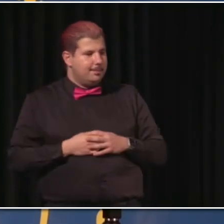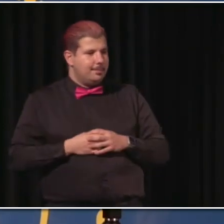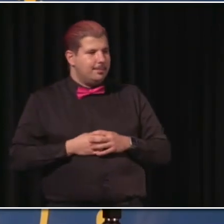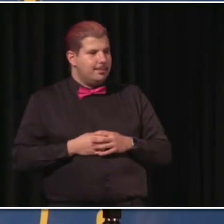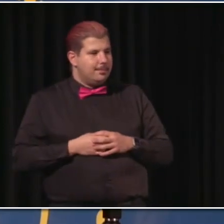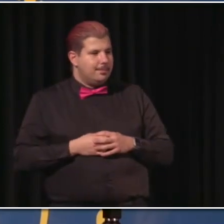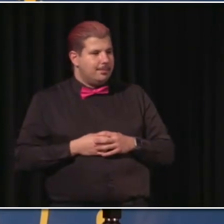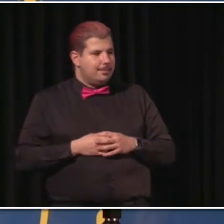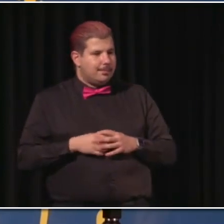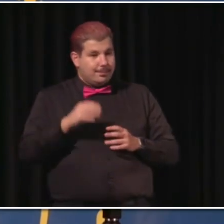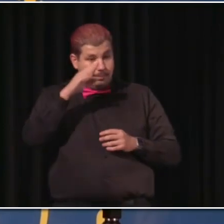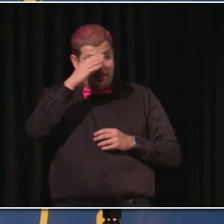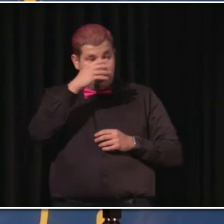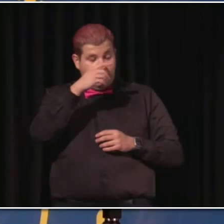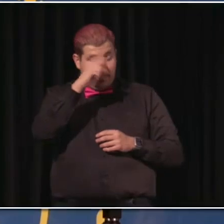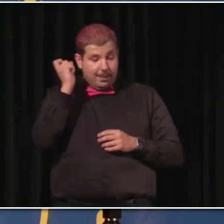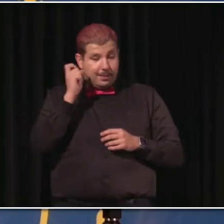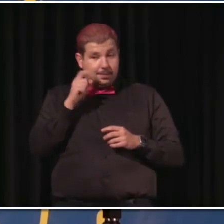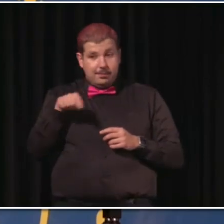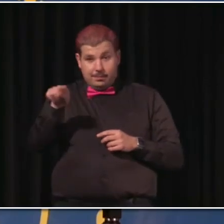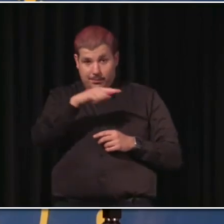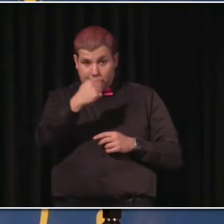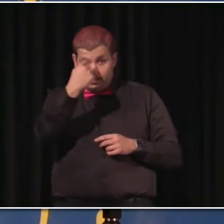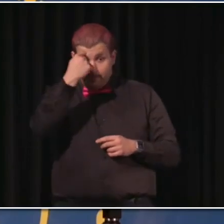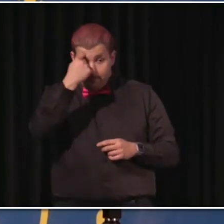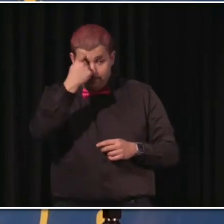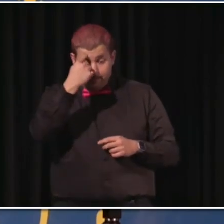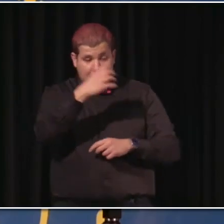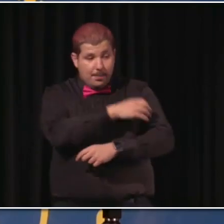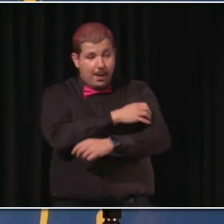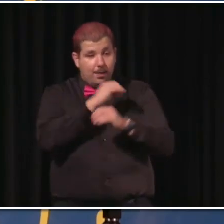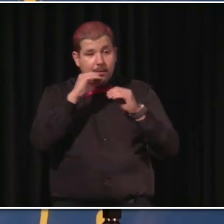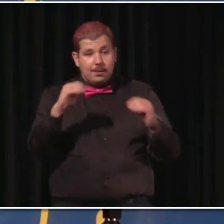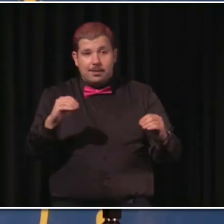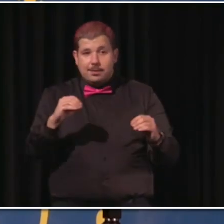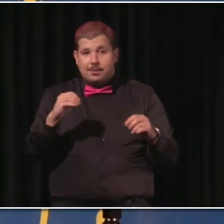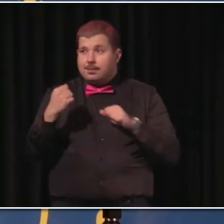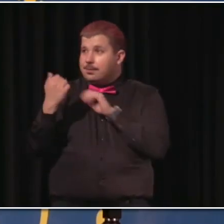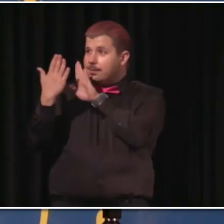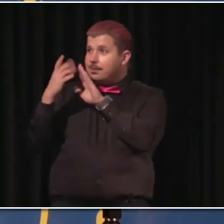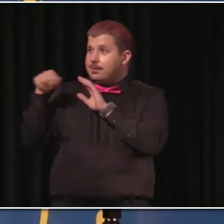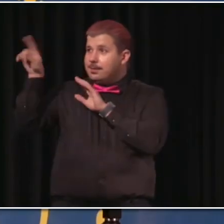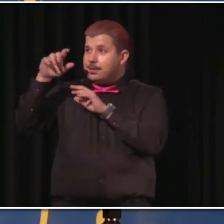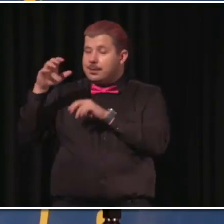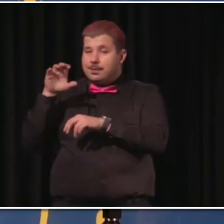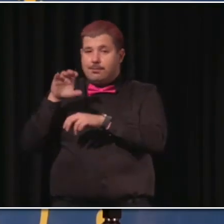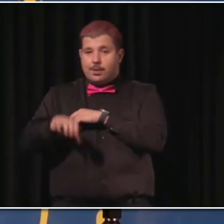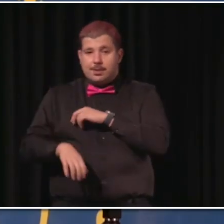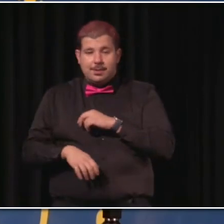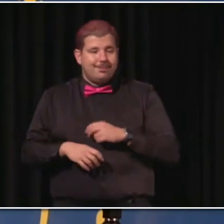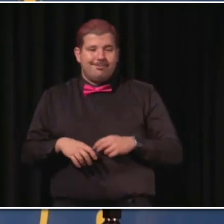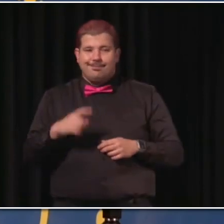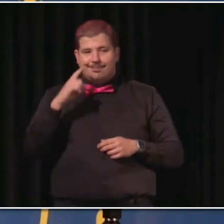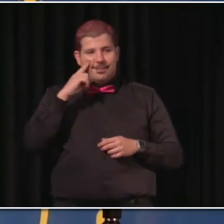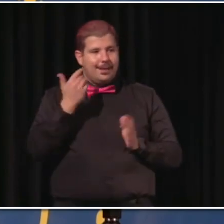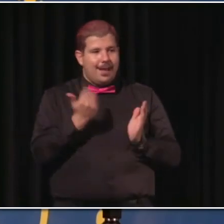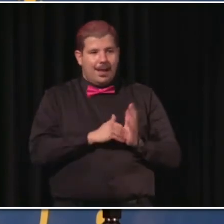Because if you think we're powerless in the face of these forces, think